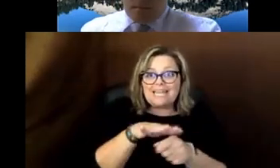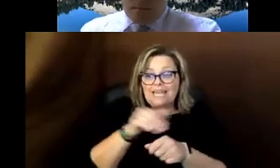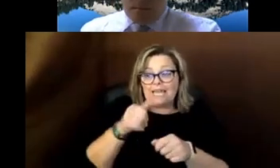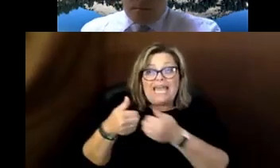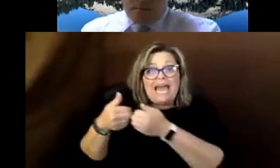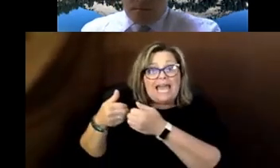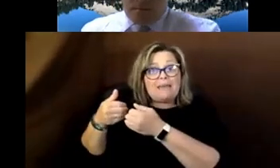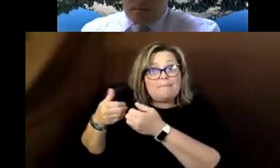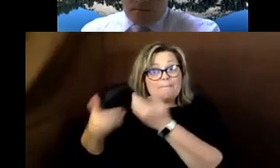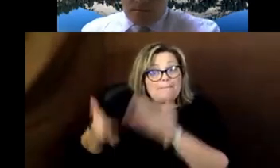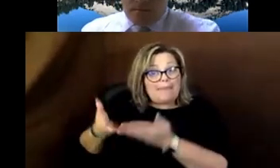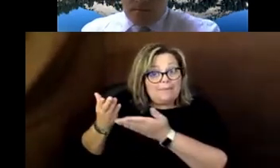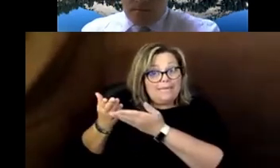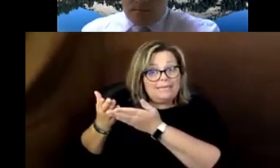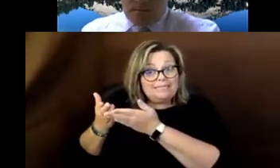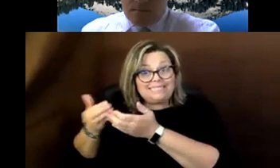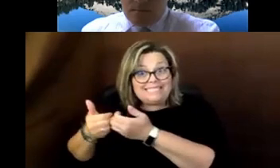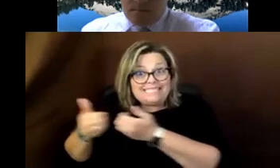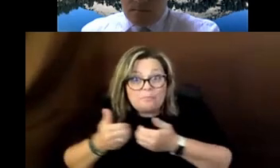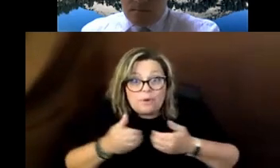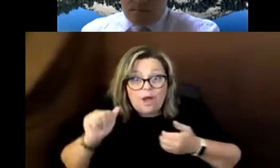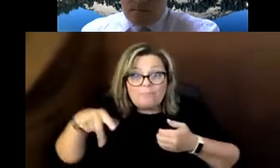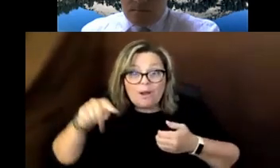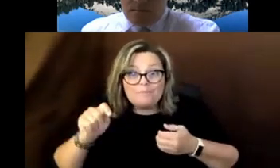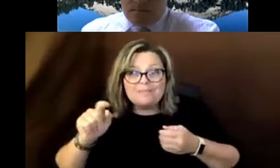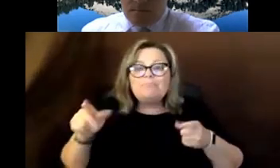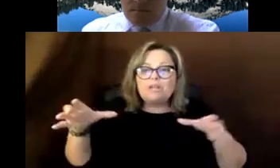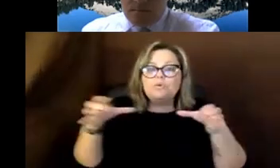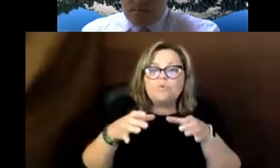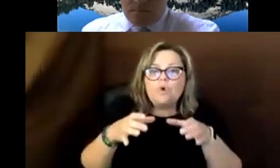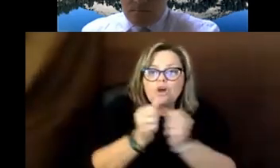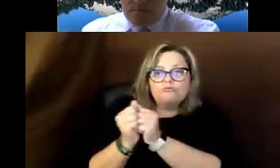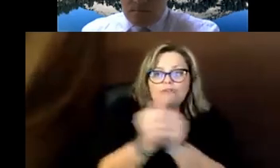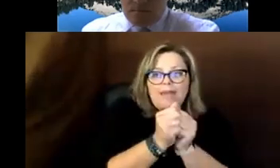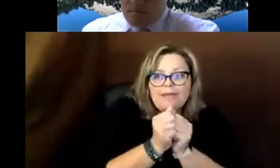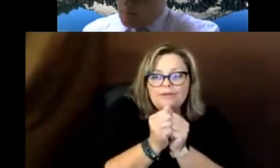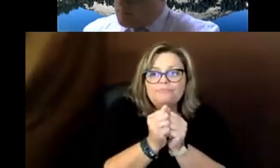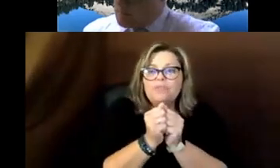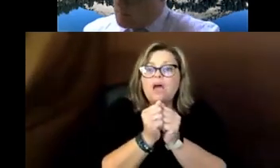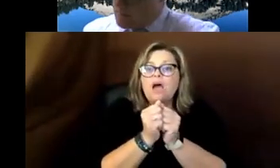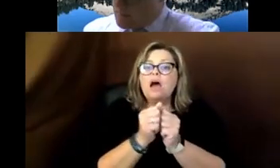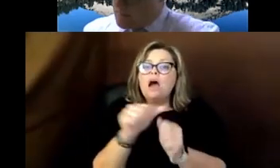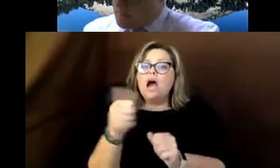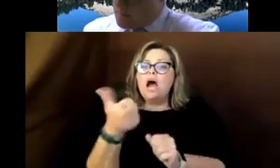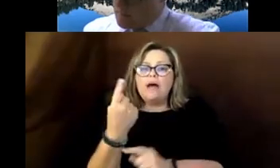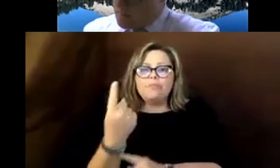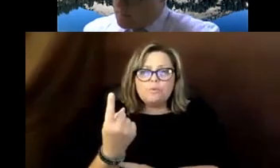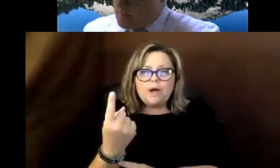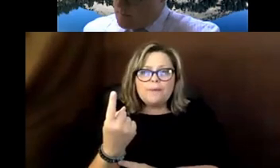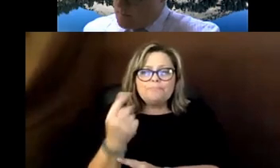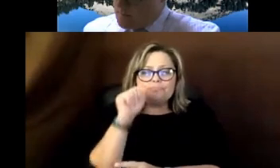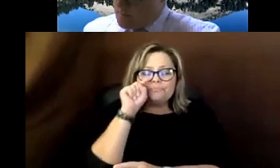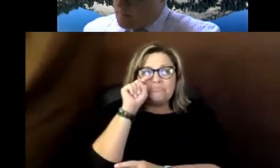a development. Life Steps, that would be something good for you for a future conference. Life Steps is